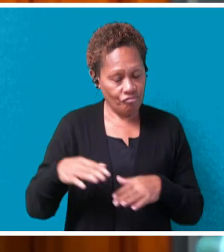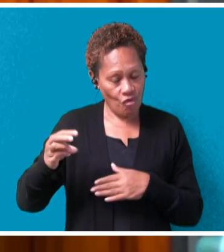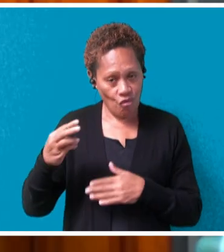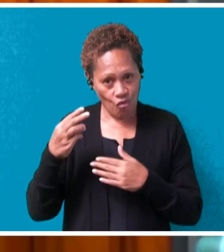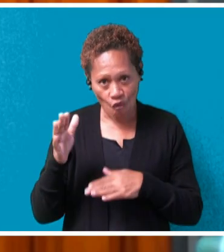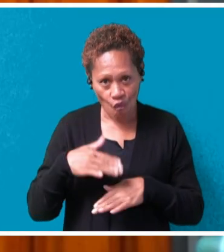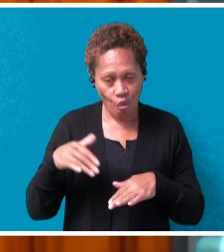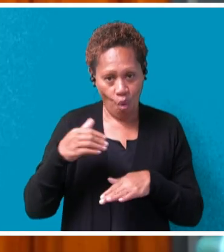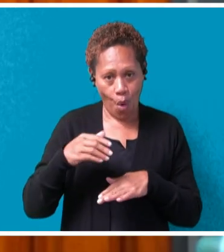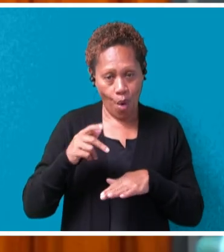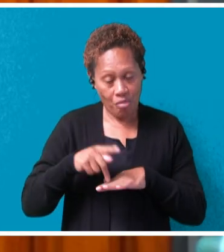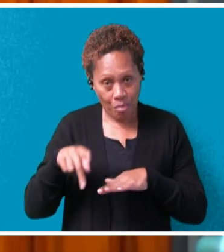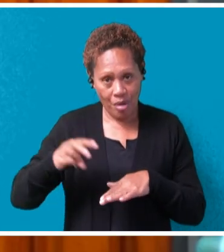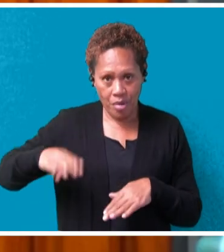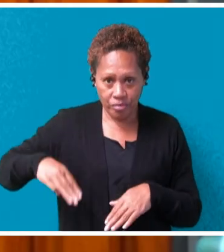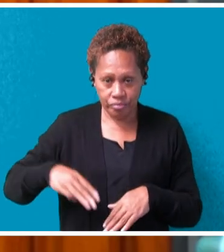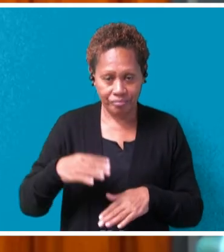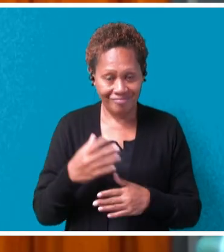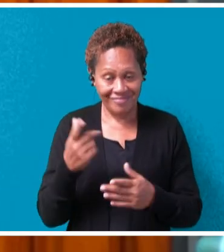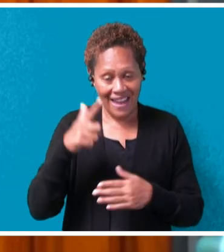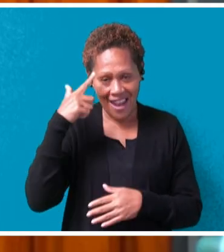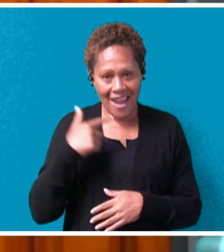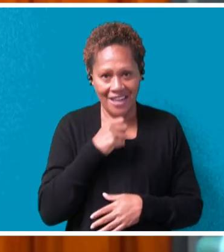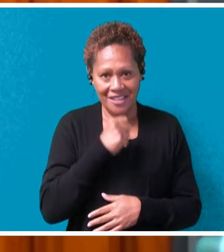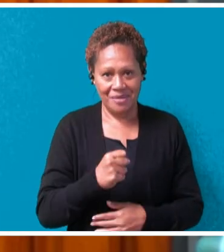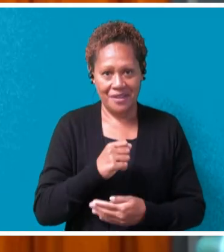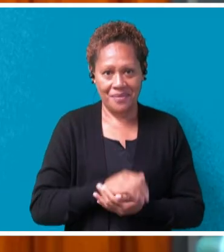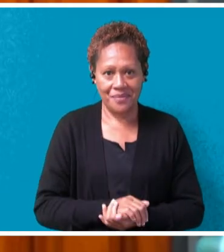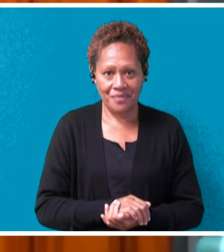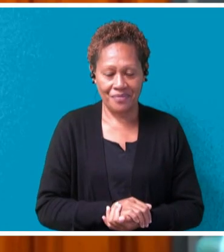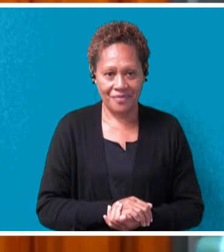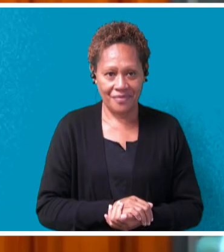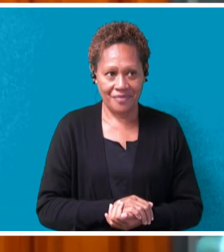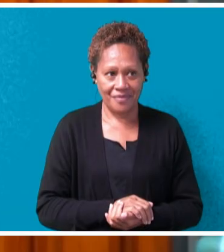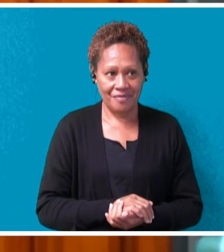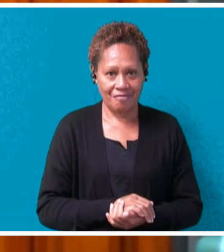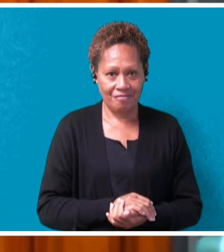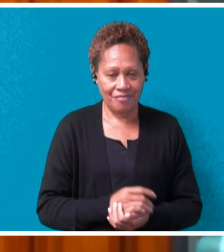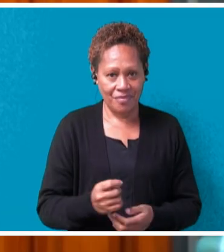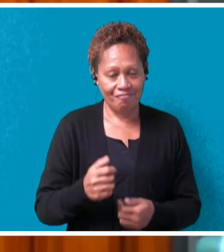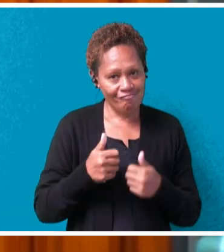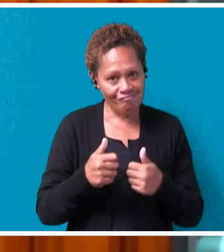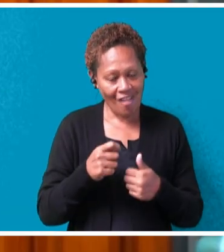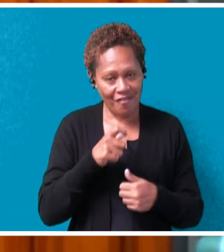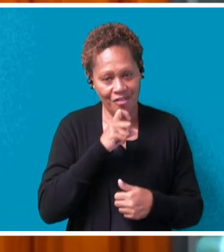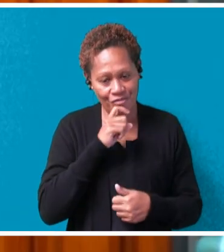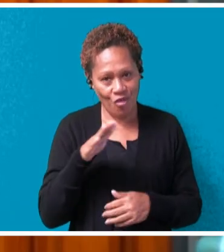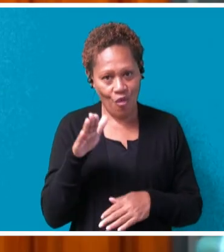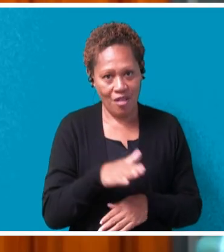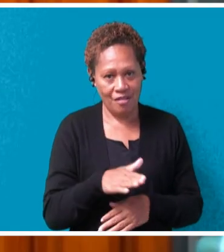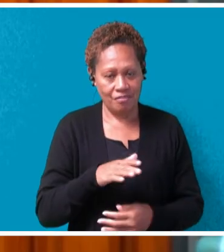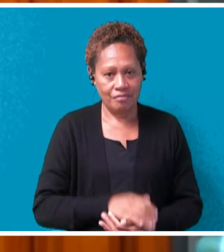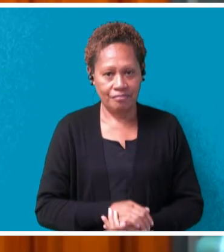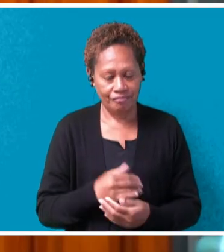Parliament, distinguished guests, and ladies and gentlemen. Sayan Ravinaga, and a good afternoon to you all.